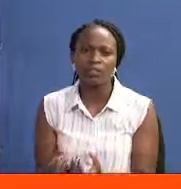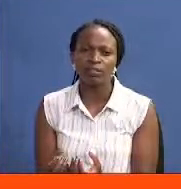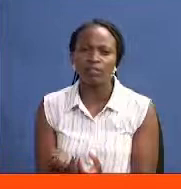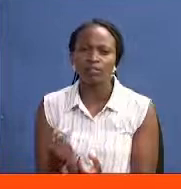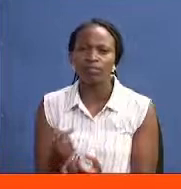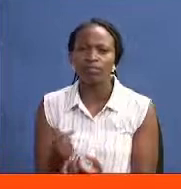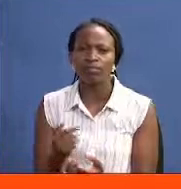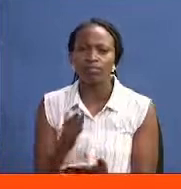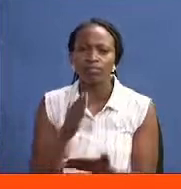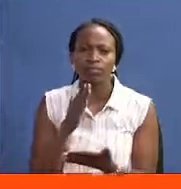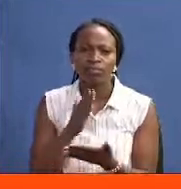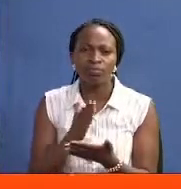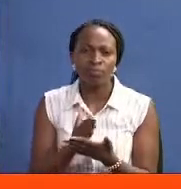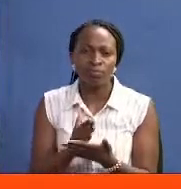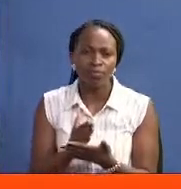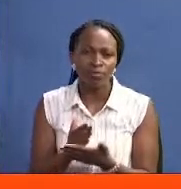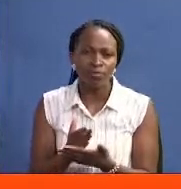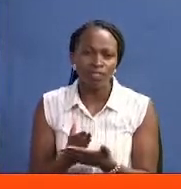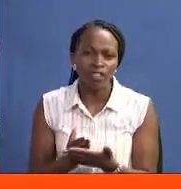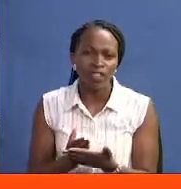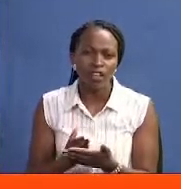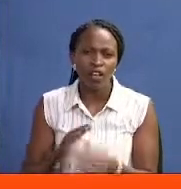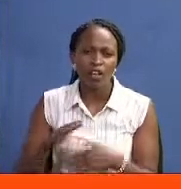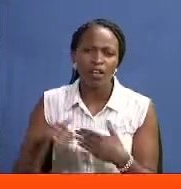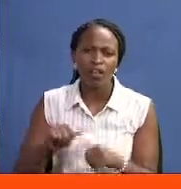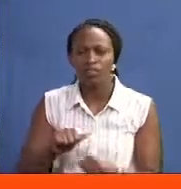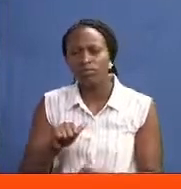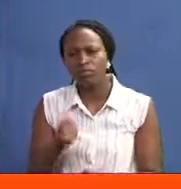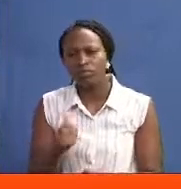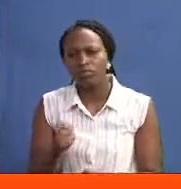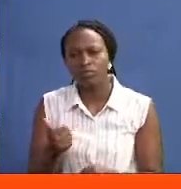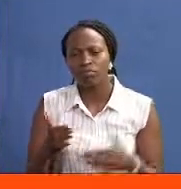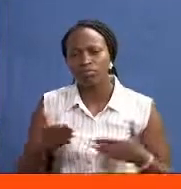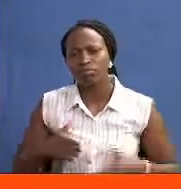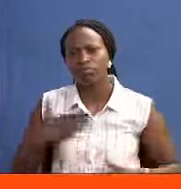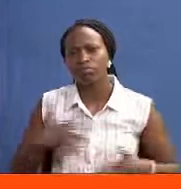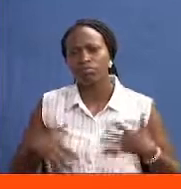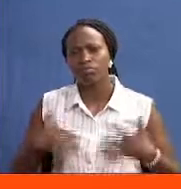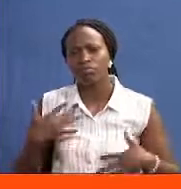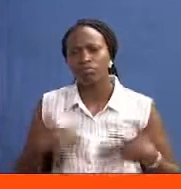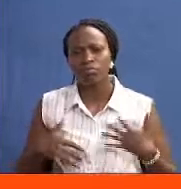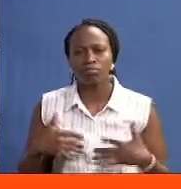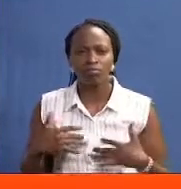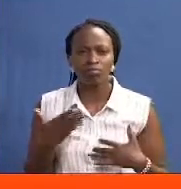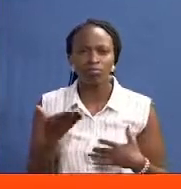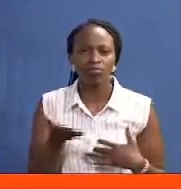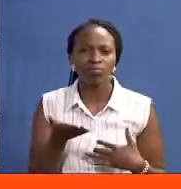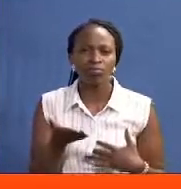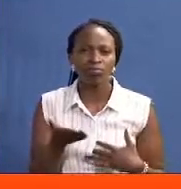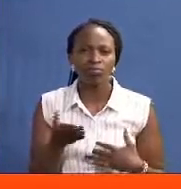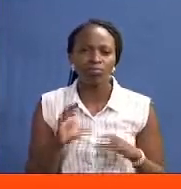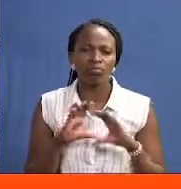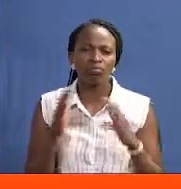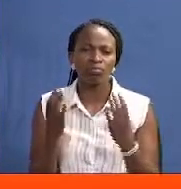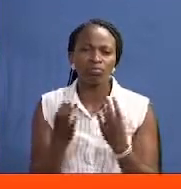the mainstream media and the other players really come to play, because culture